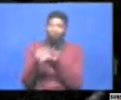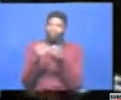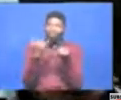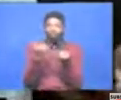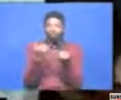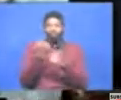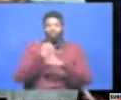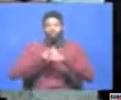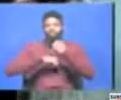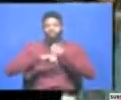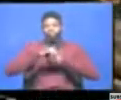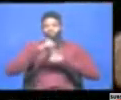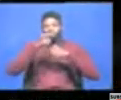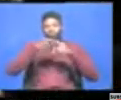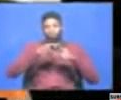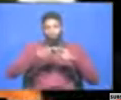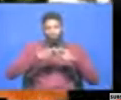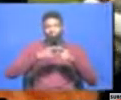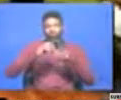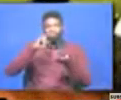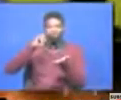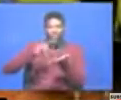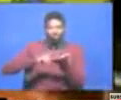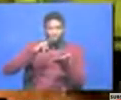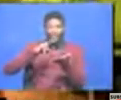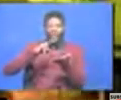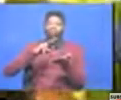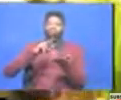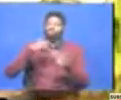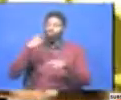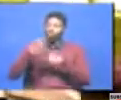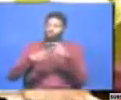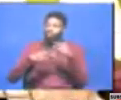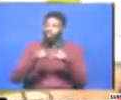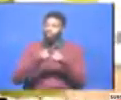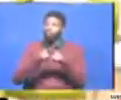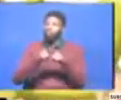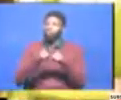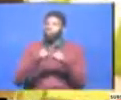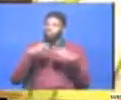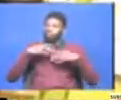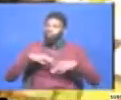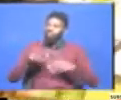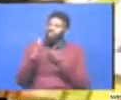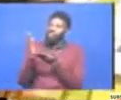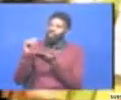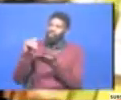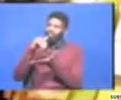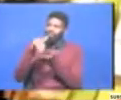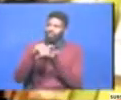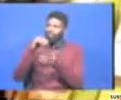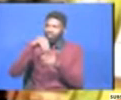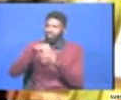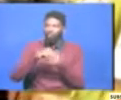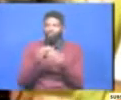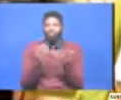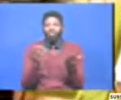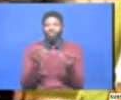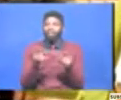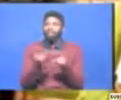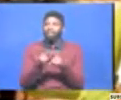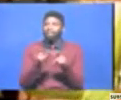of tallying and verification are ongoing, with a couple of people at the center where the verification